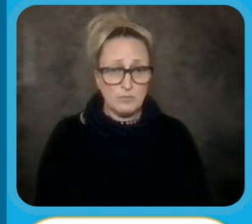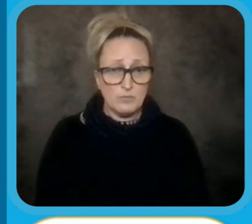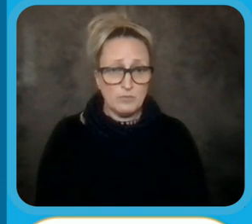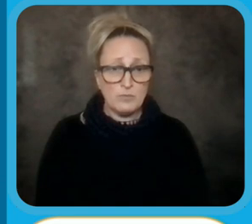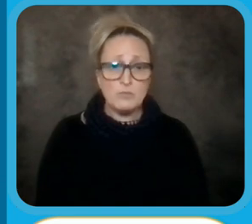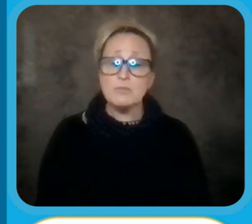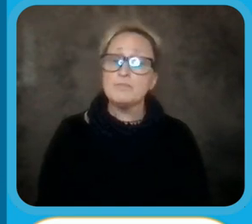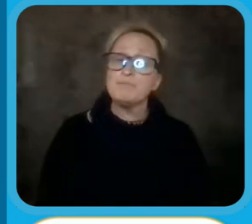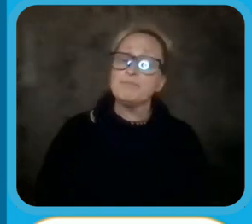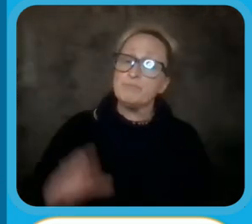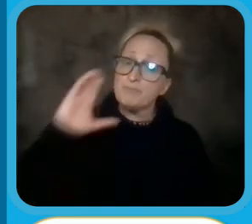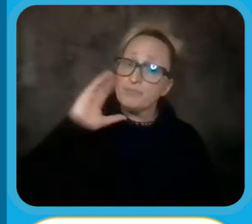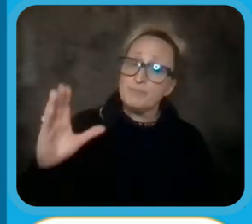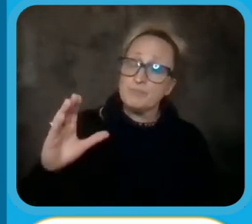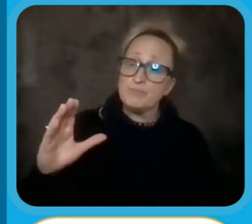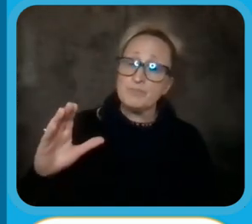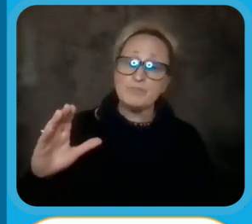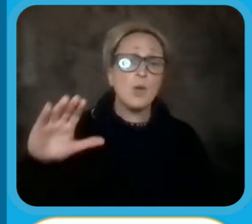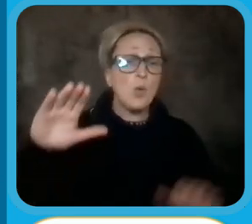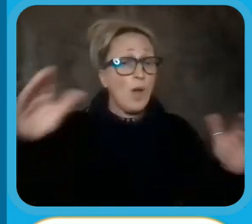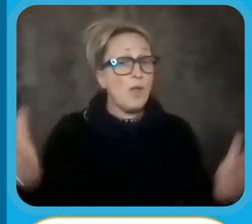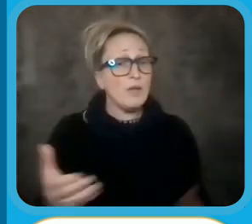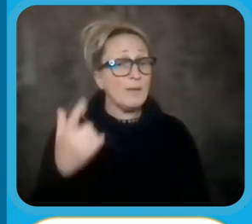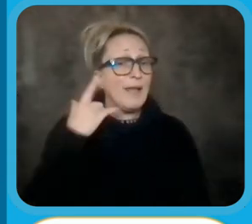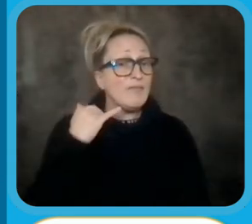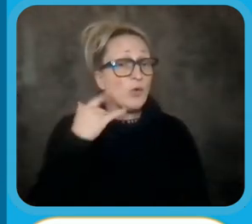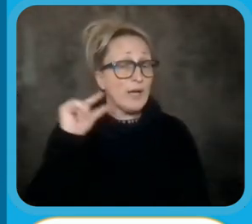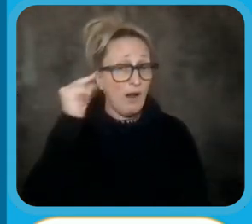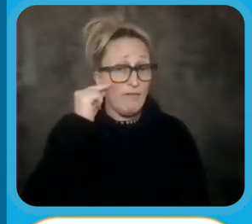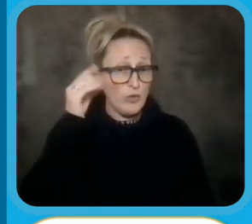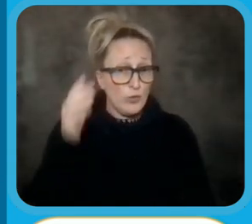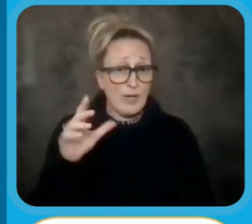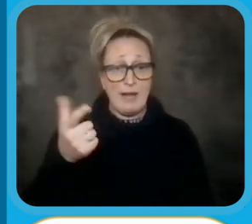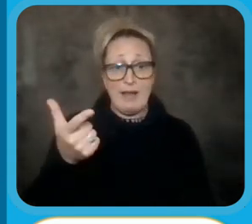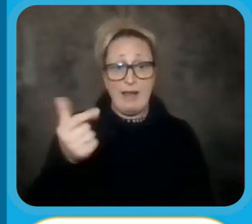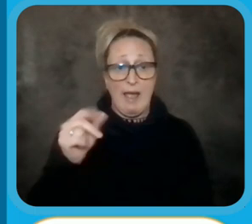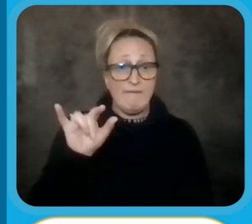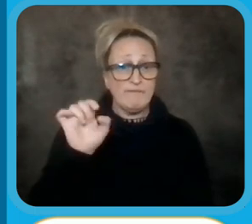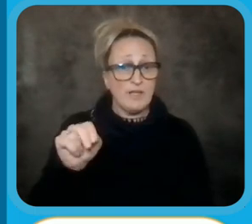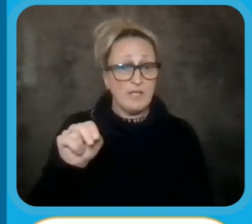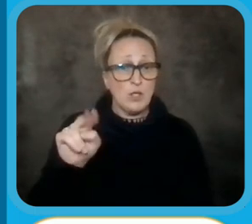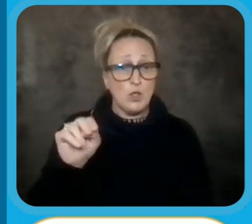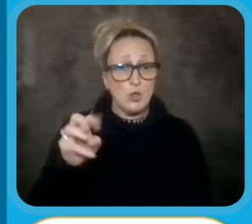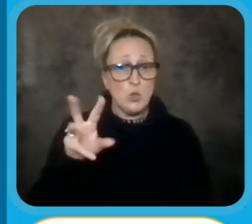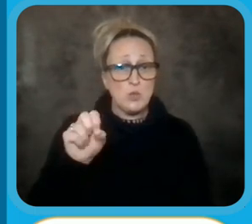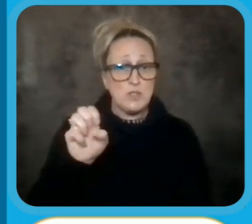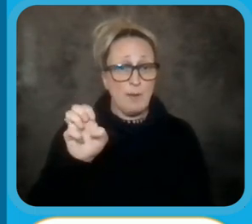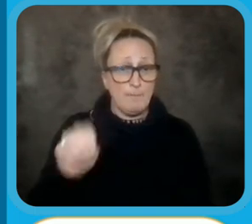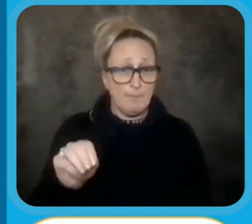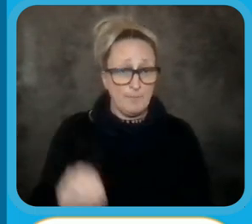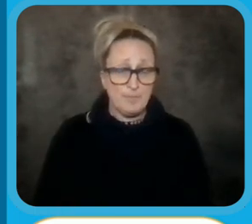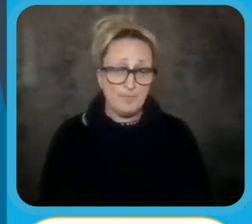Delegates and guests, please welcome California Governor Gavin Newsom.